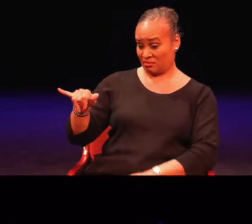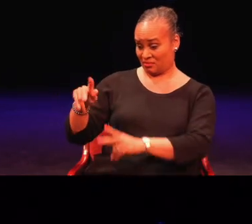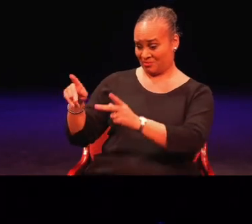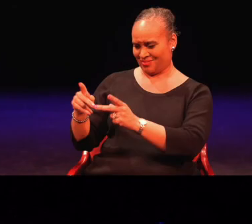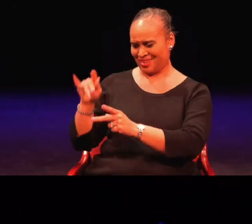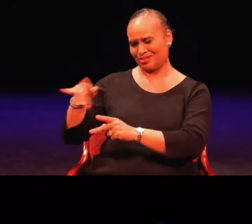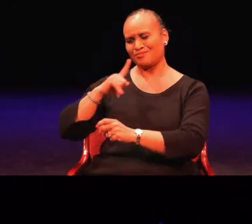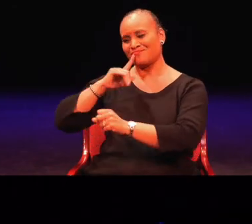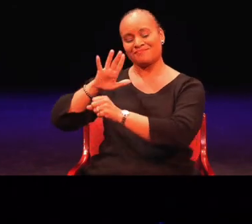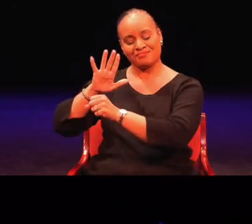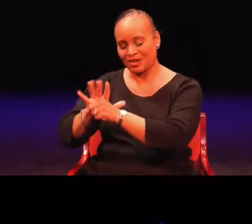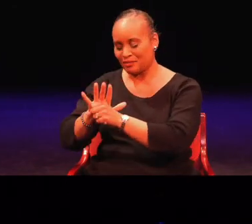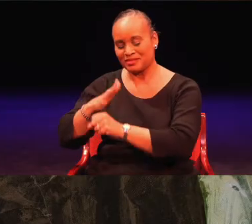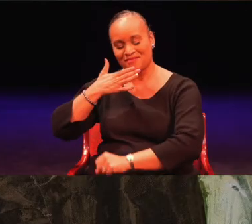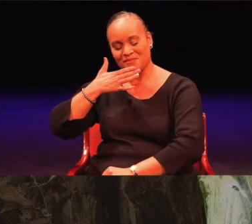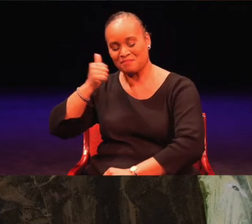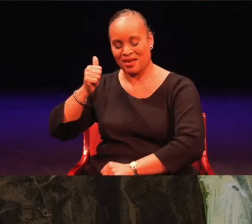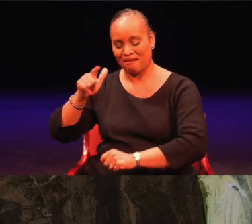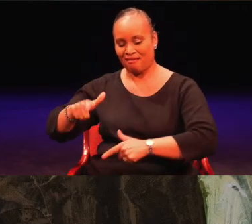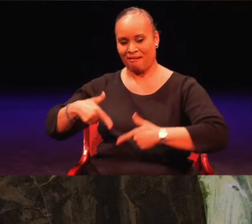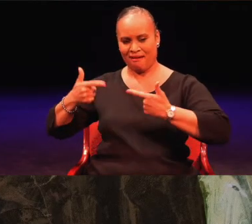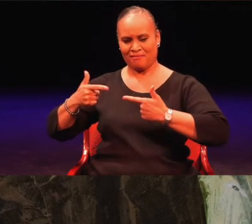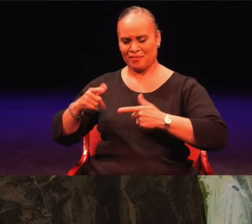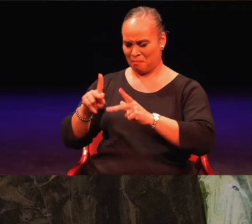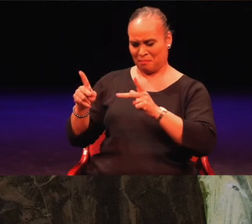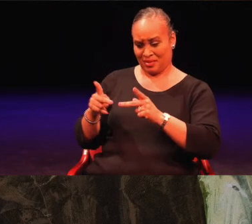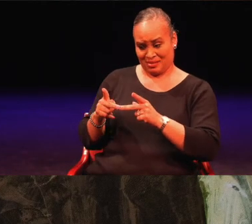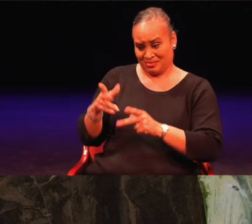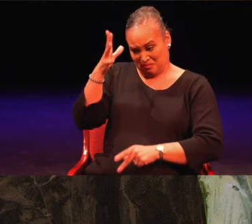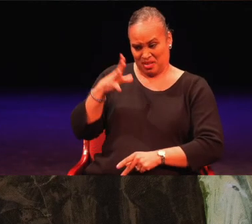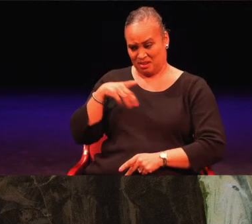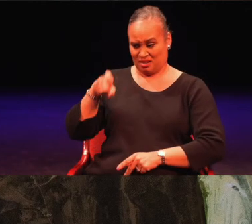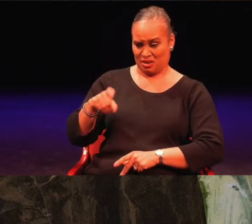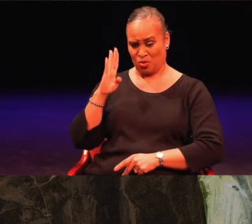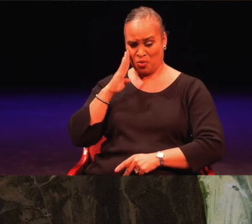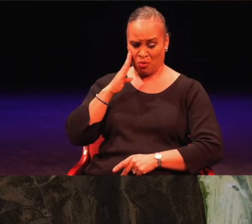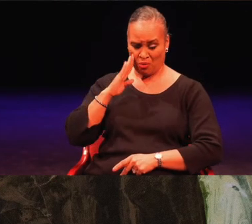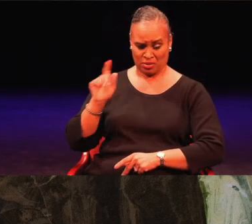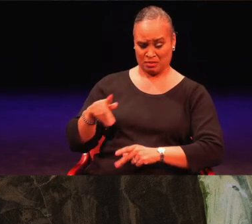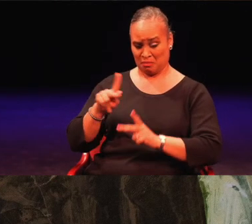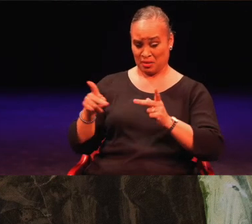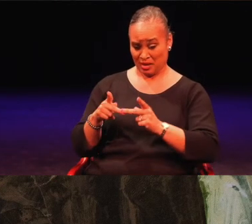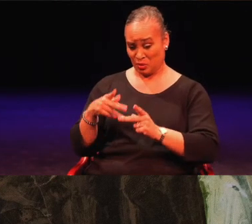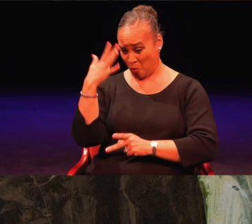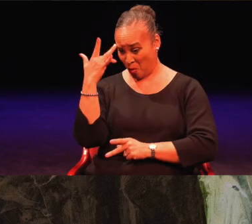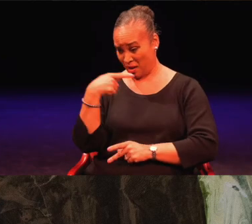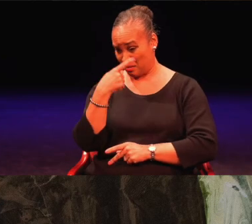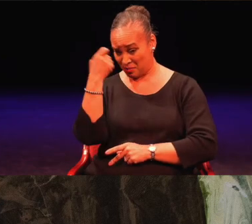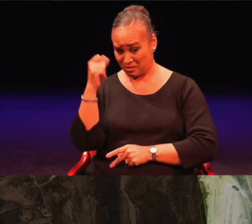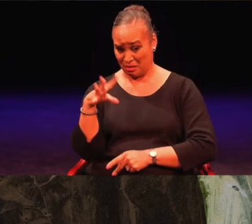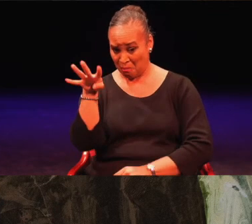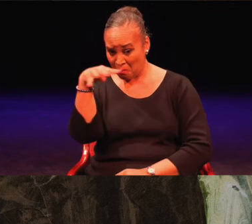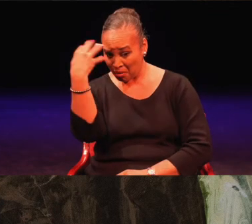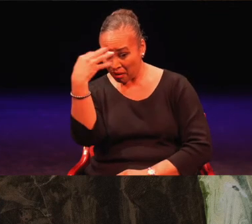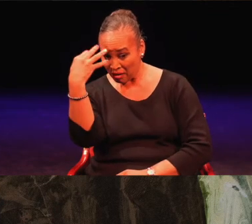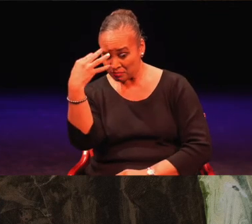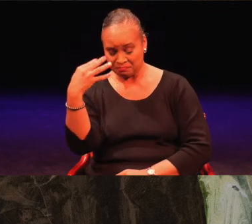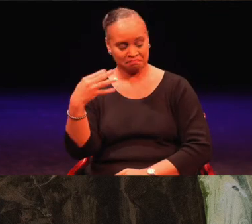Harlem was a promise of a better life, of a place where a man didn't have to know his place simply because he was